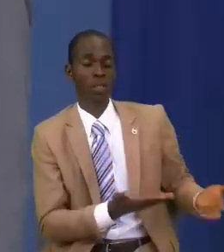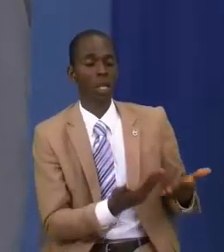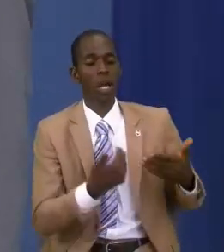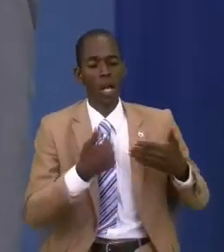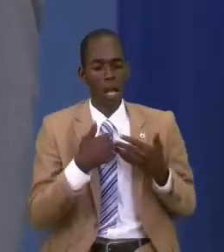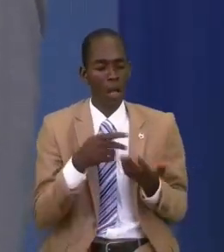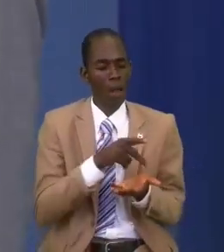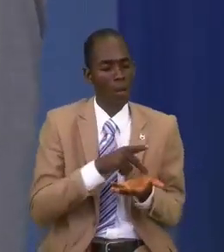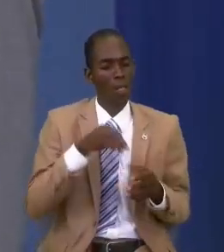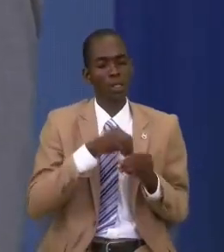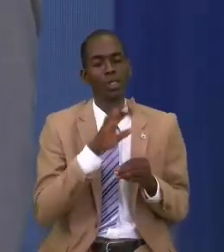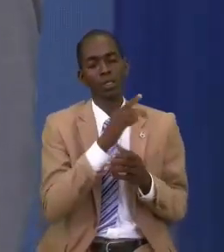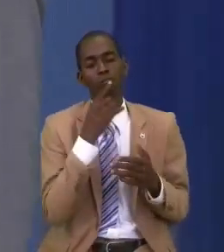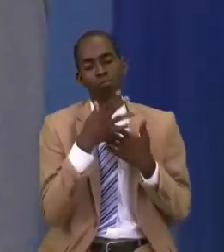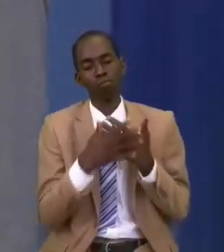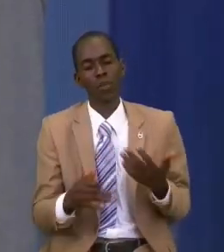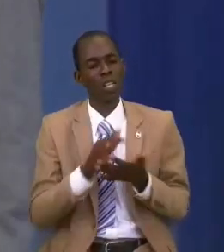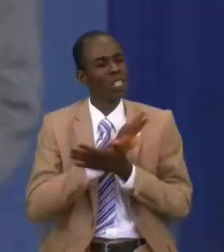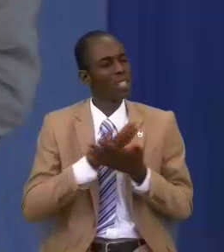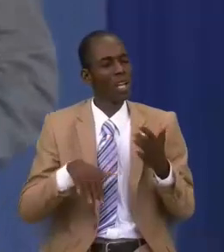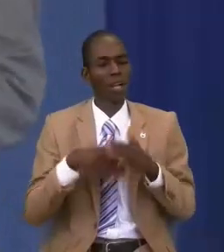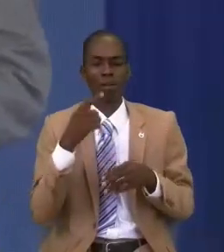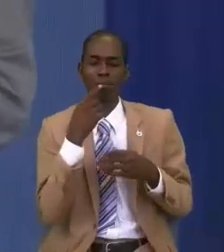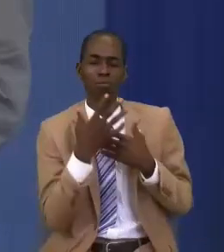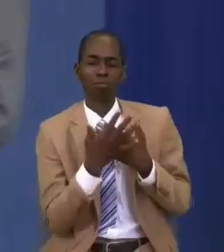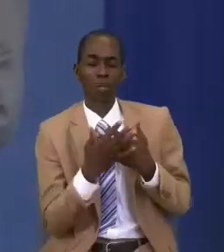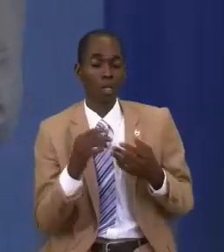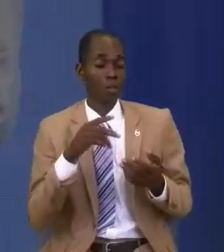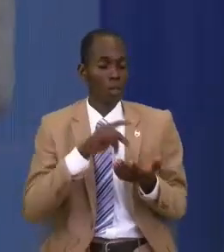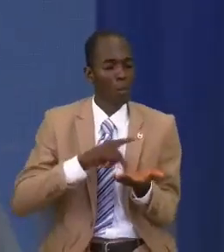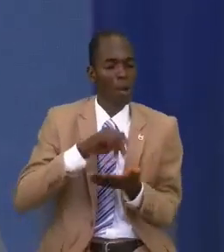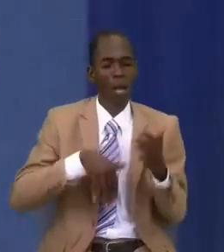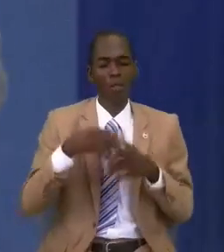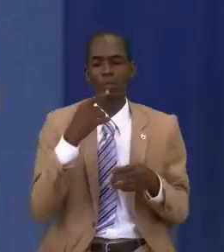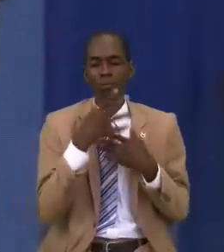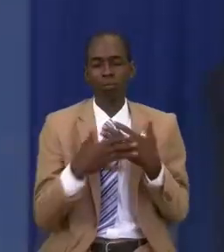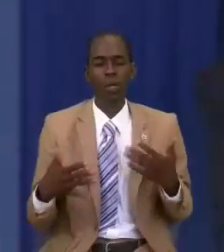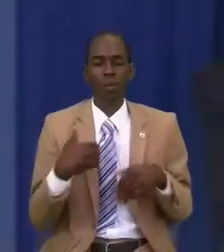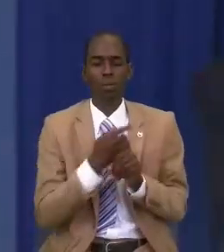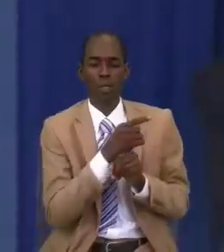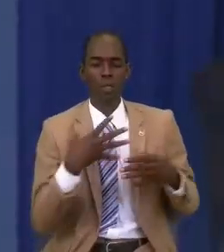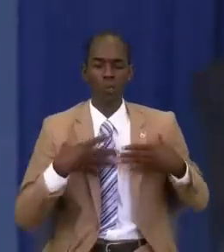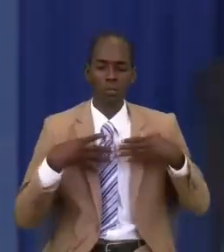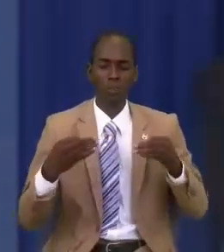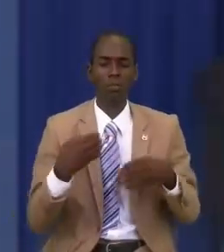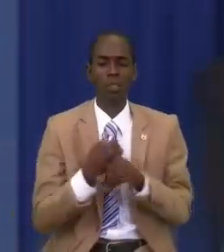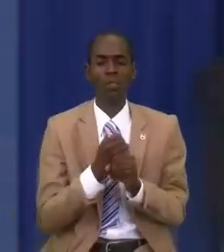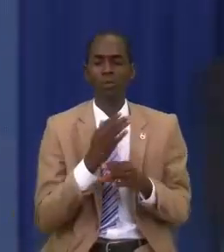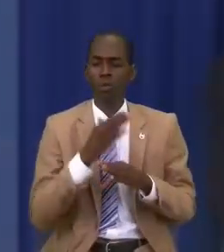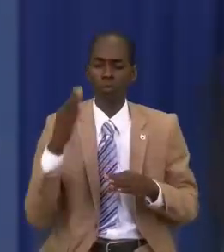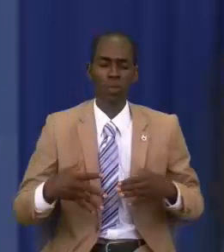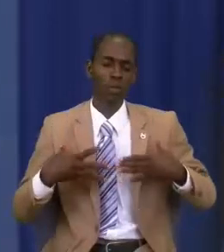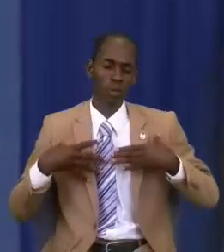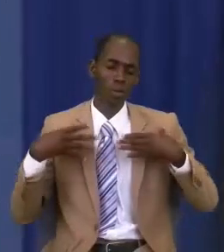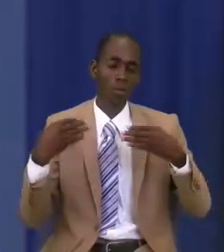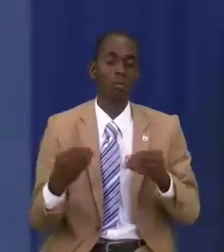poison away. Make him whole and make him completely well. And then I said, amen. Because I